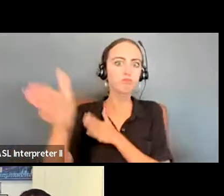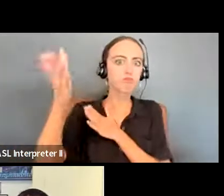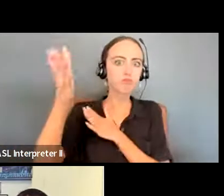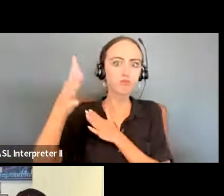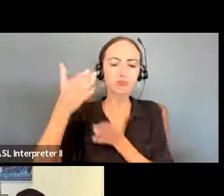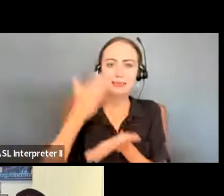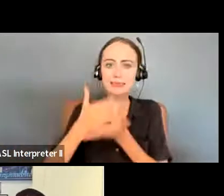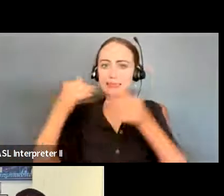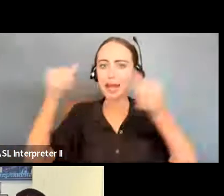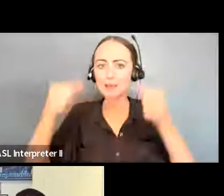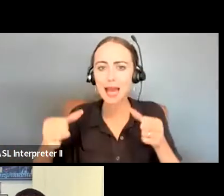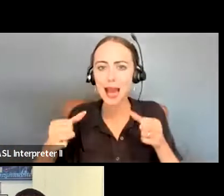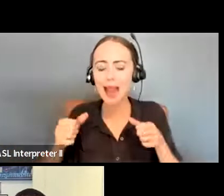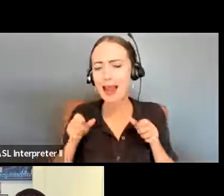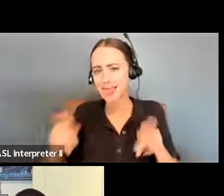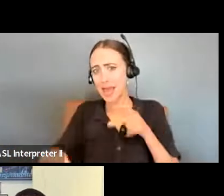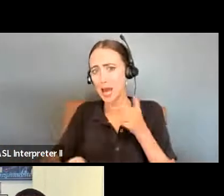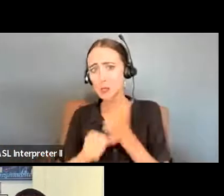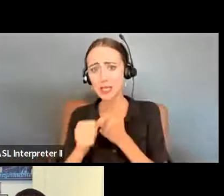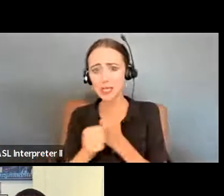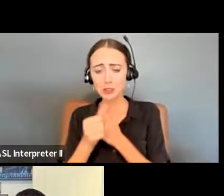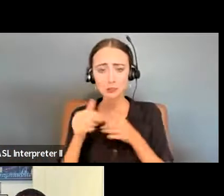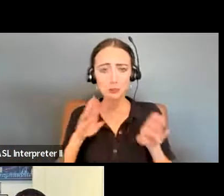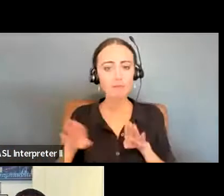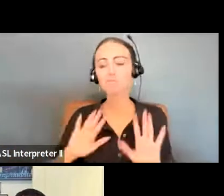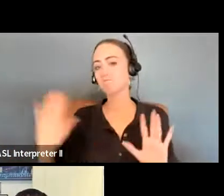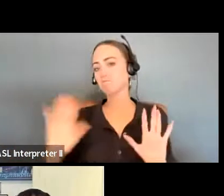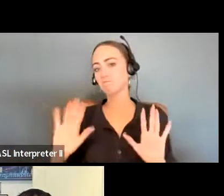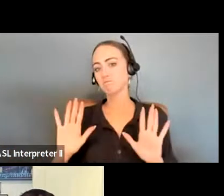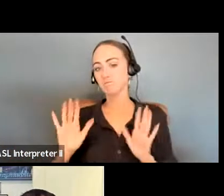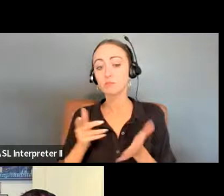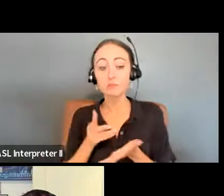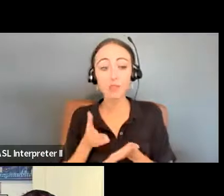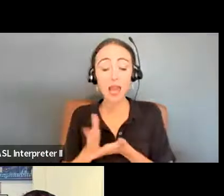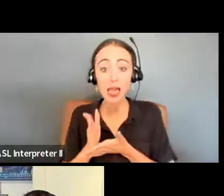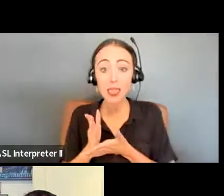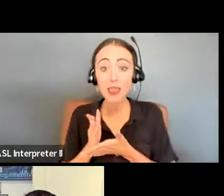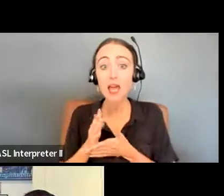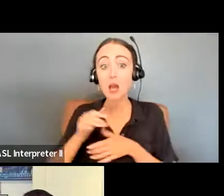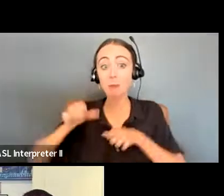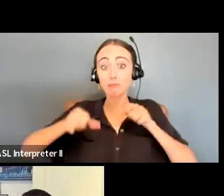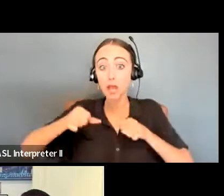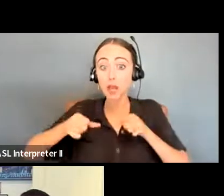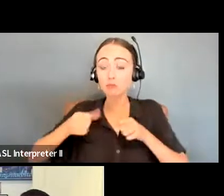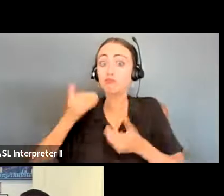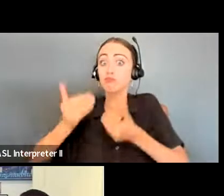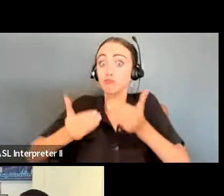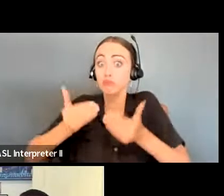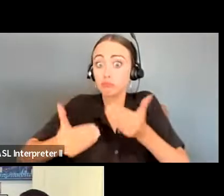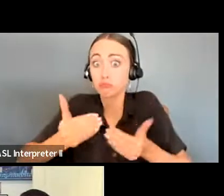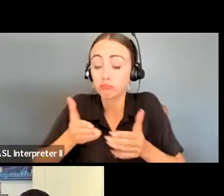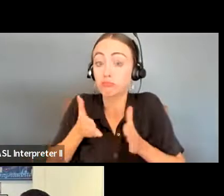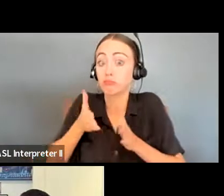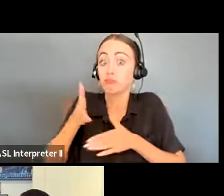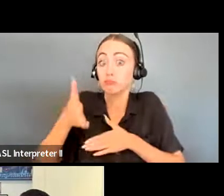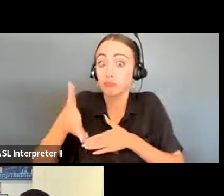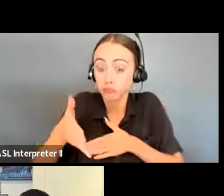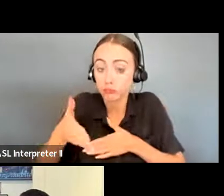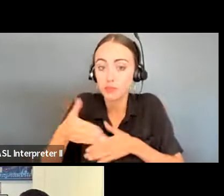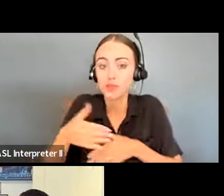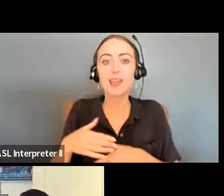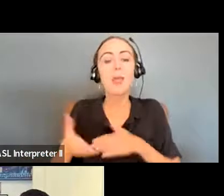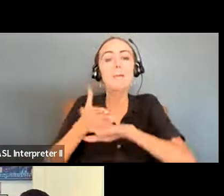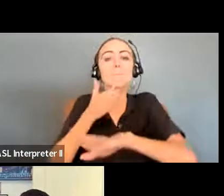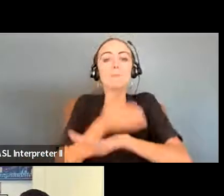or put anyone in danger. In fact, allowing cyclists to maintain momentum through a stop sign improves safety at our